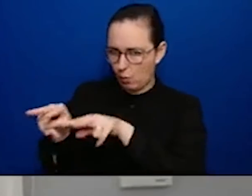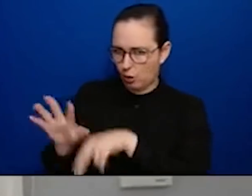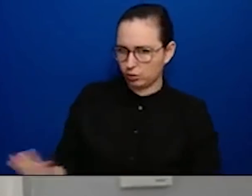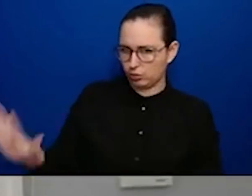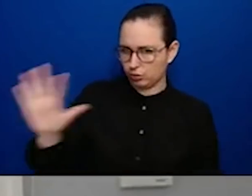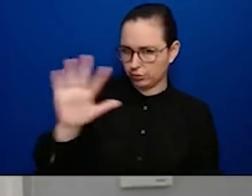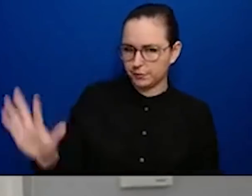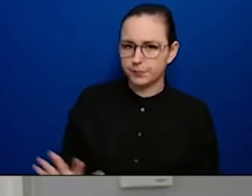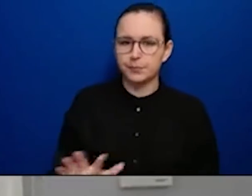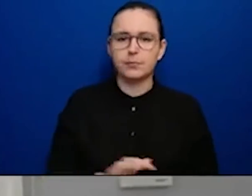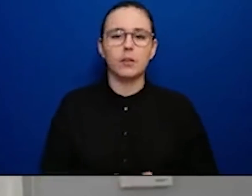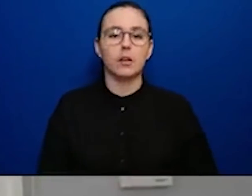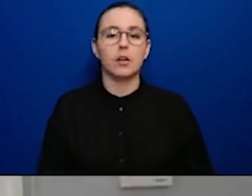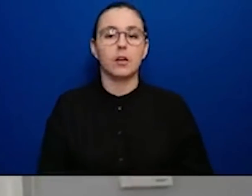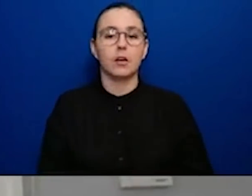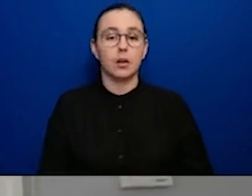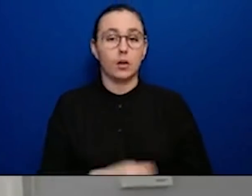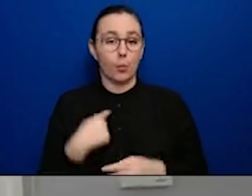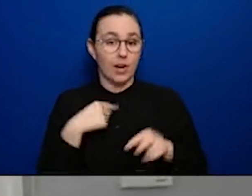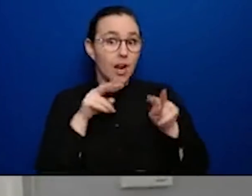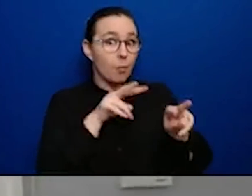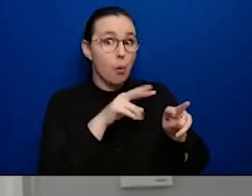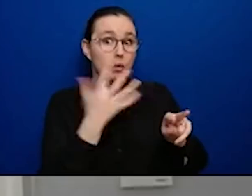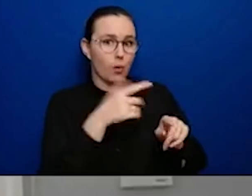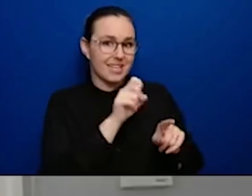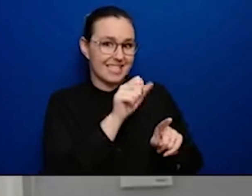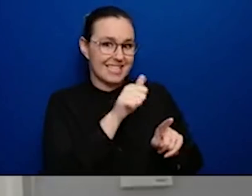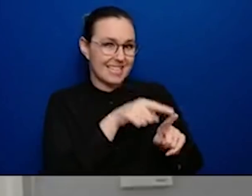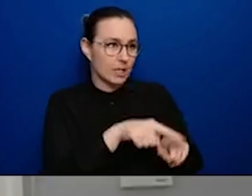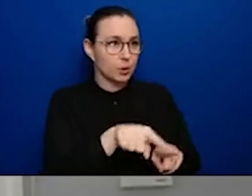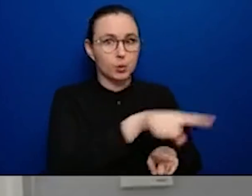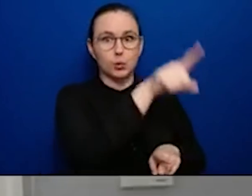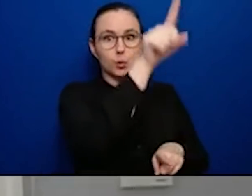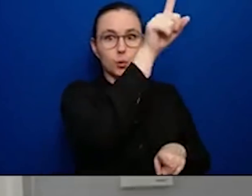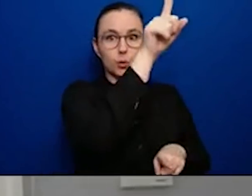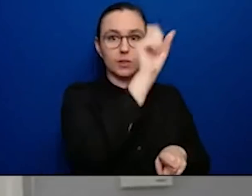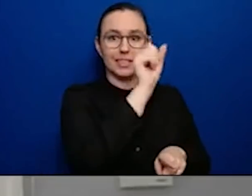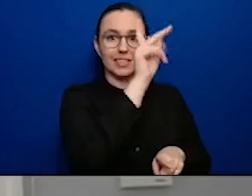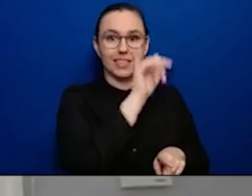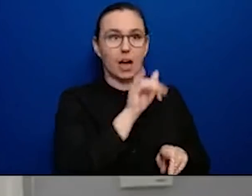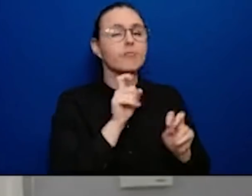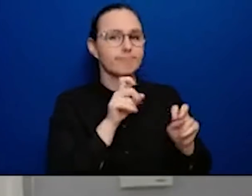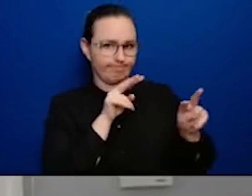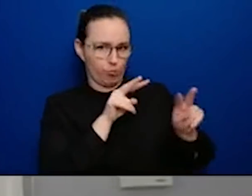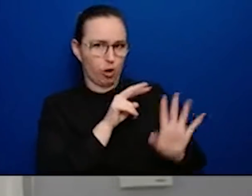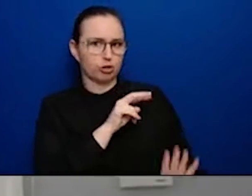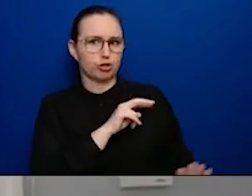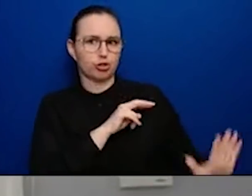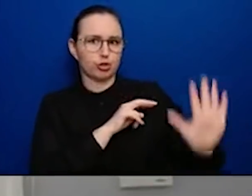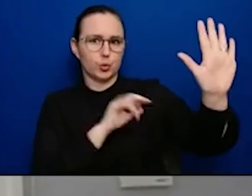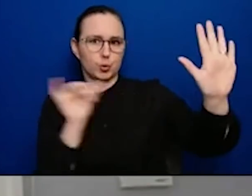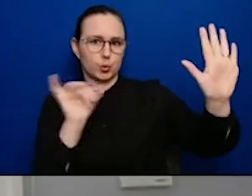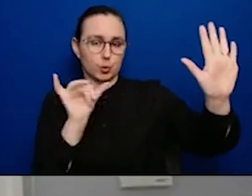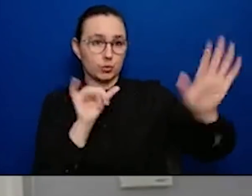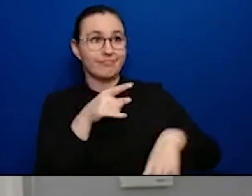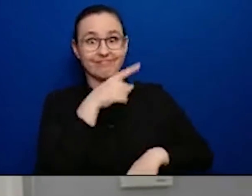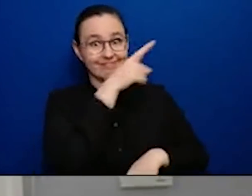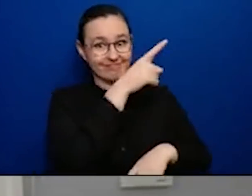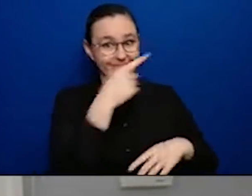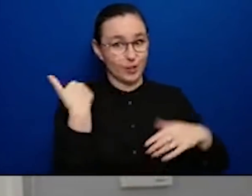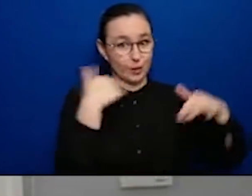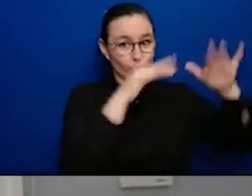emerging issues arise throughout the coast, particularly on the central coast or on the south coast side of things. On